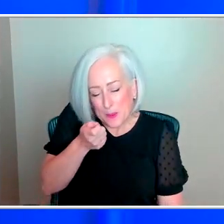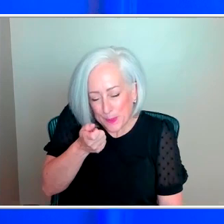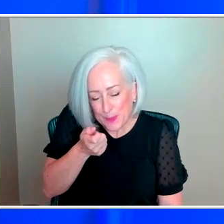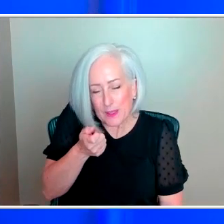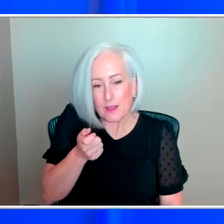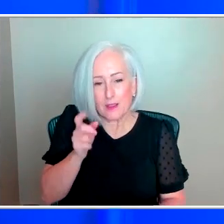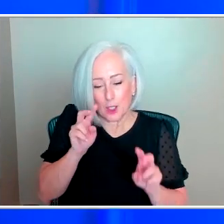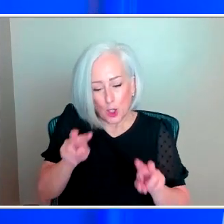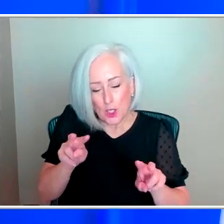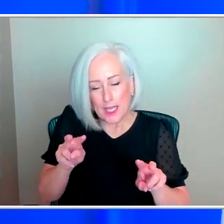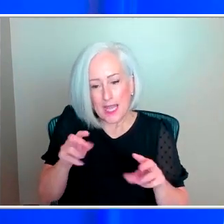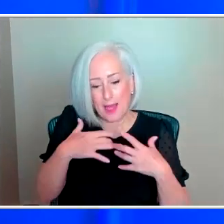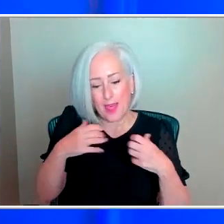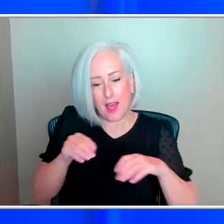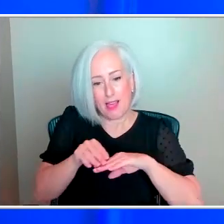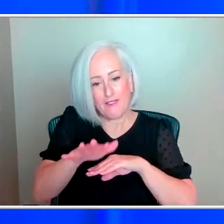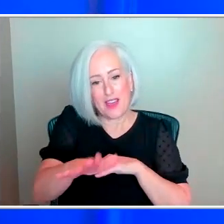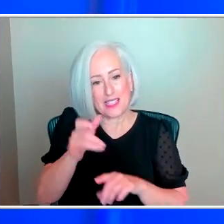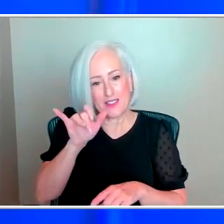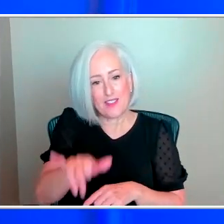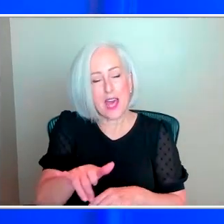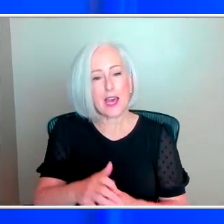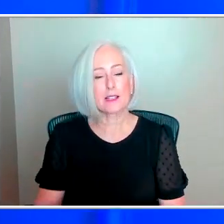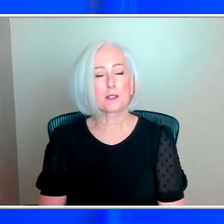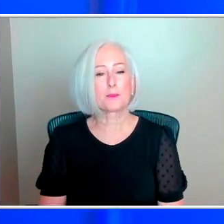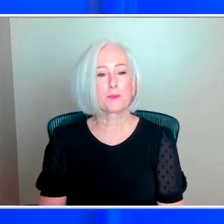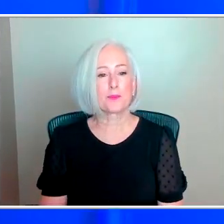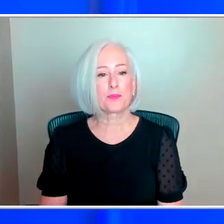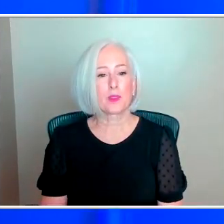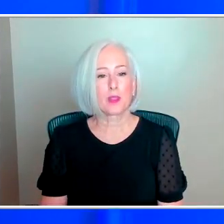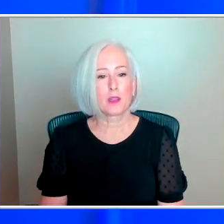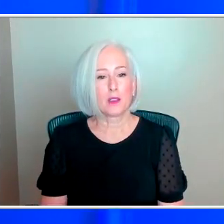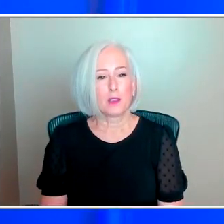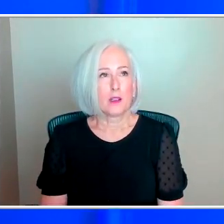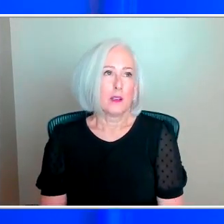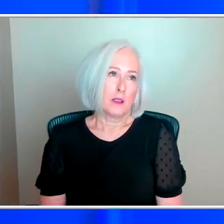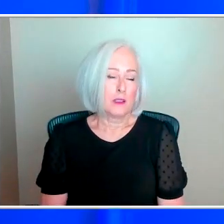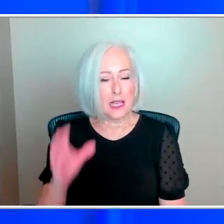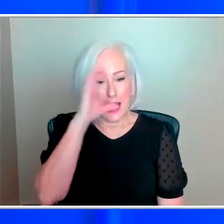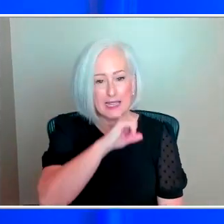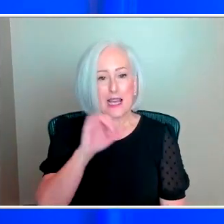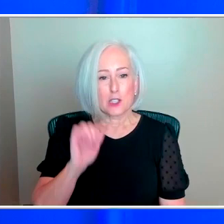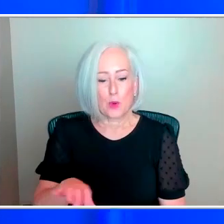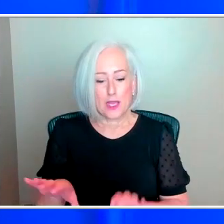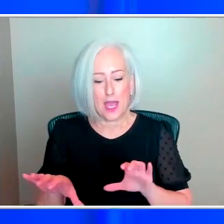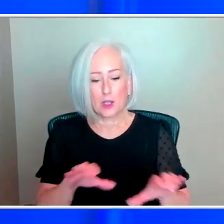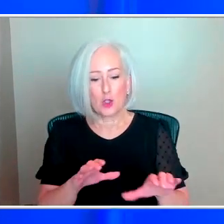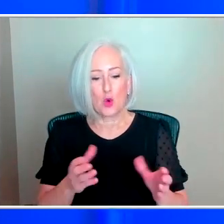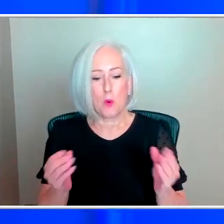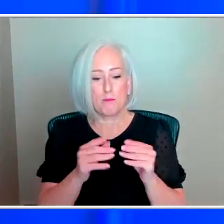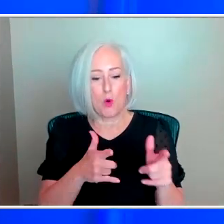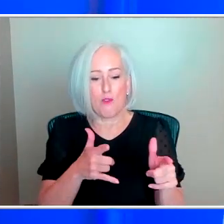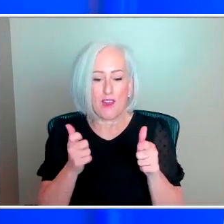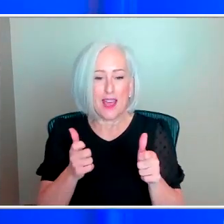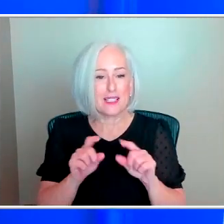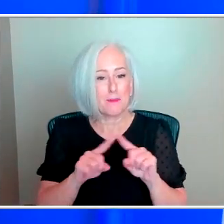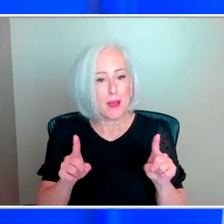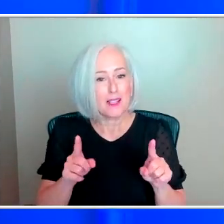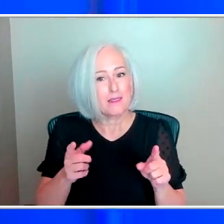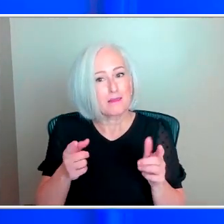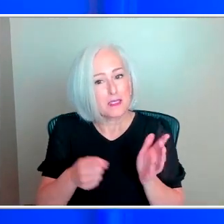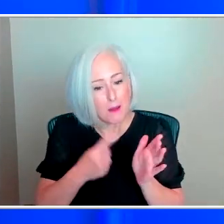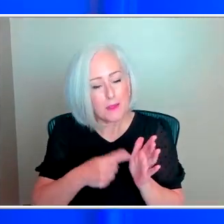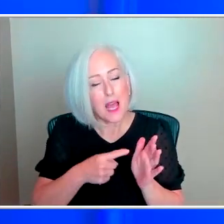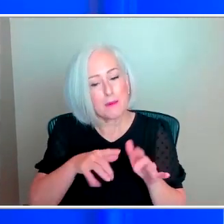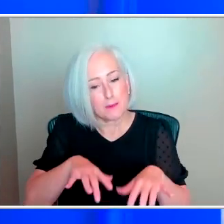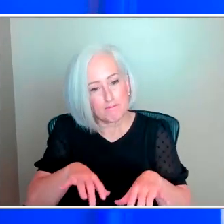of that. And so I suppose we can always move faster, but some of these things take time.